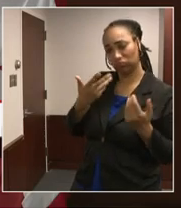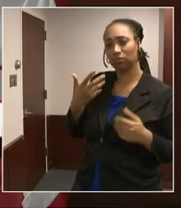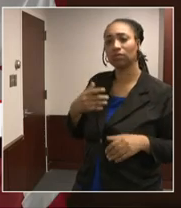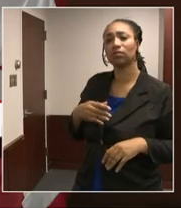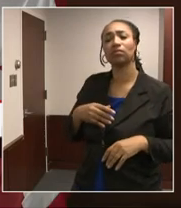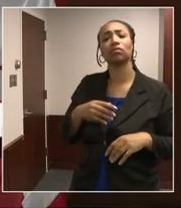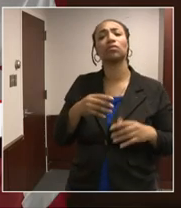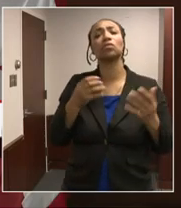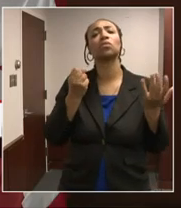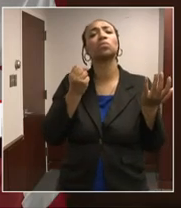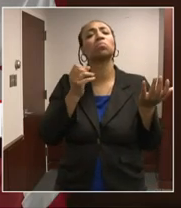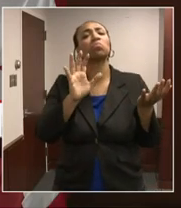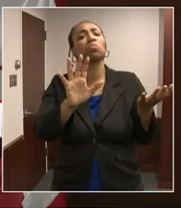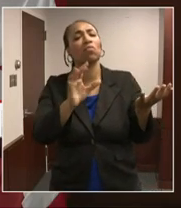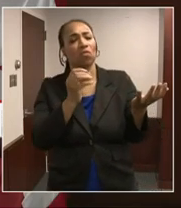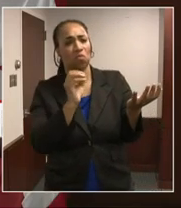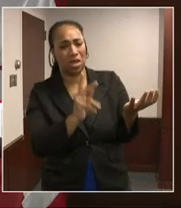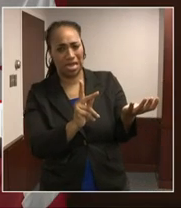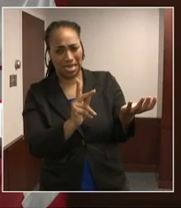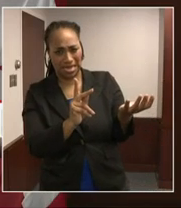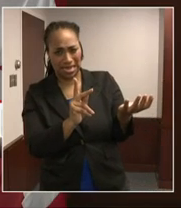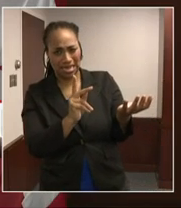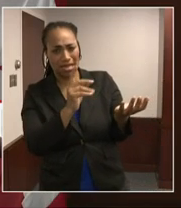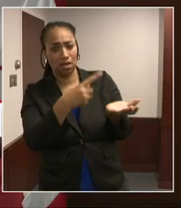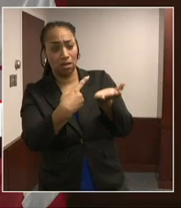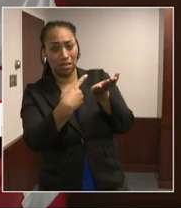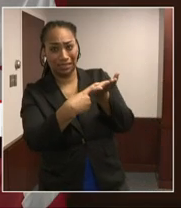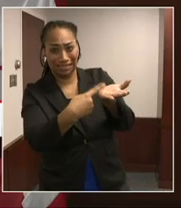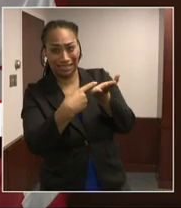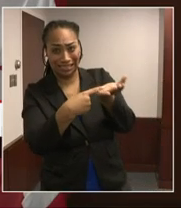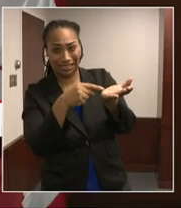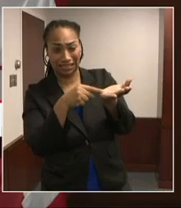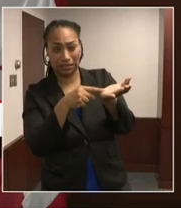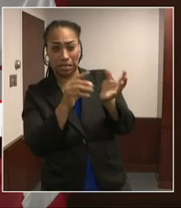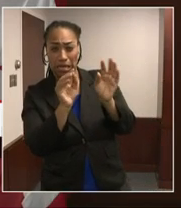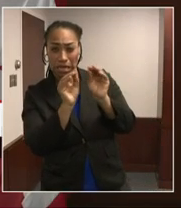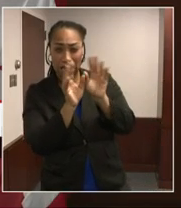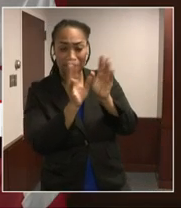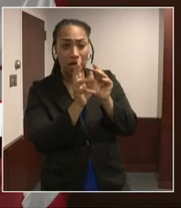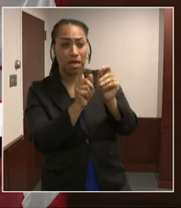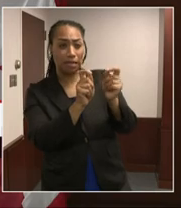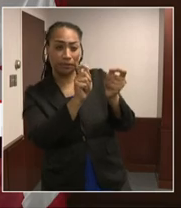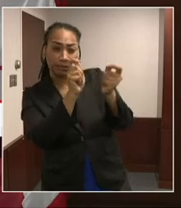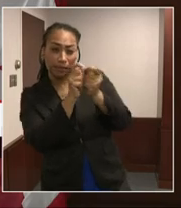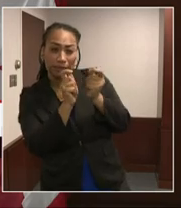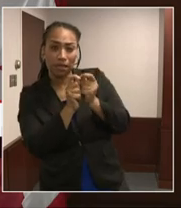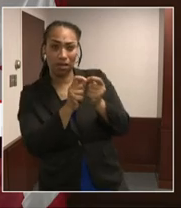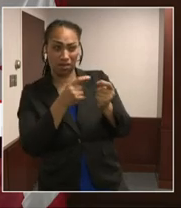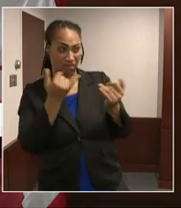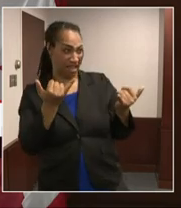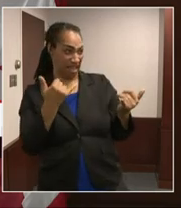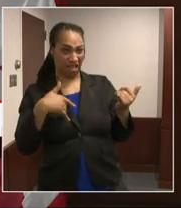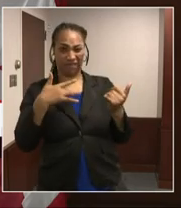would contain. But in those talks that you've been having with the Trump administration, what, if any, promises or commitments have you